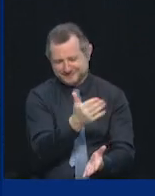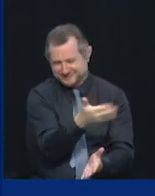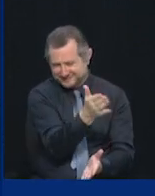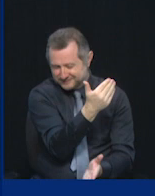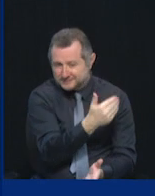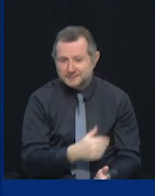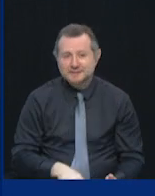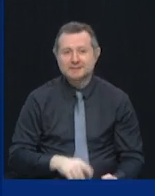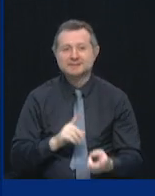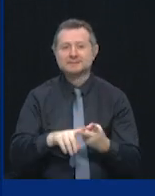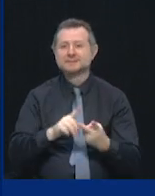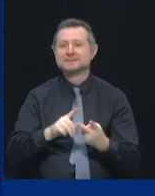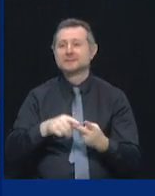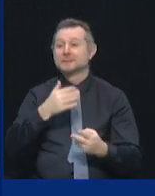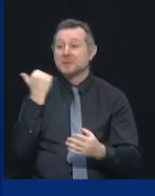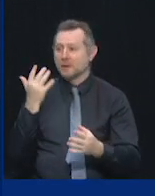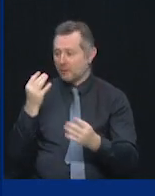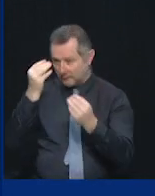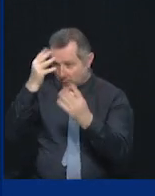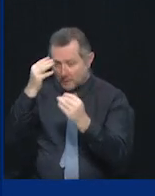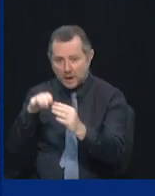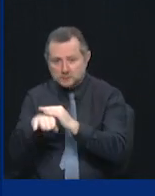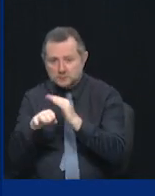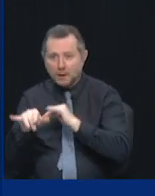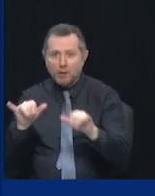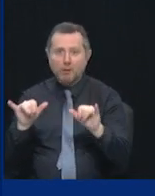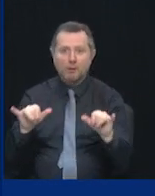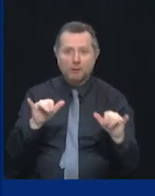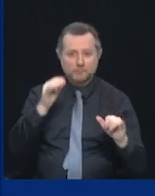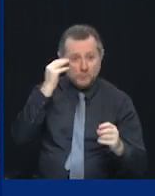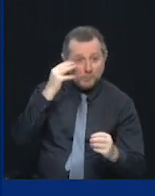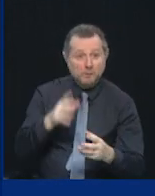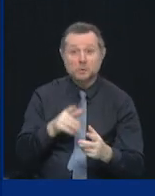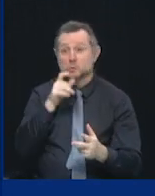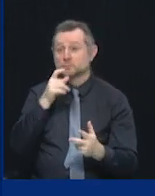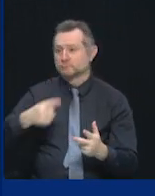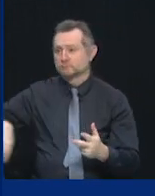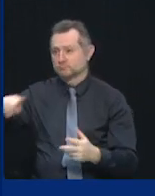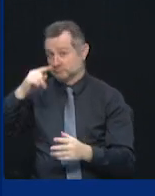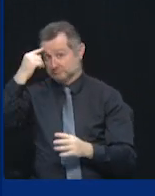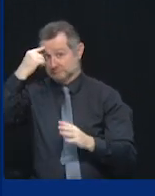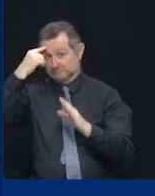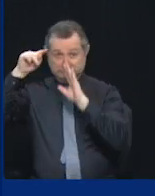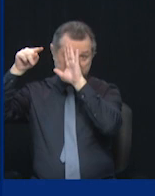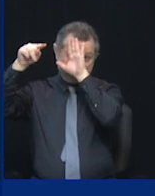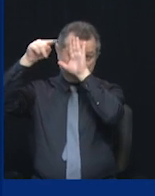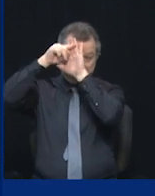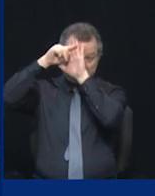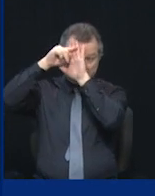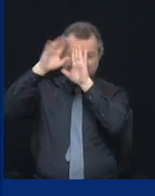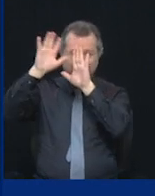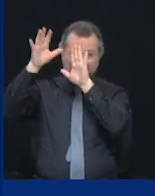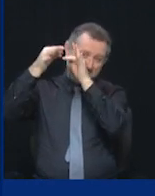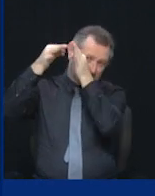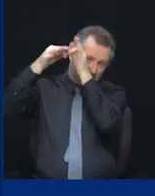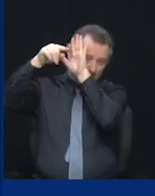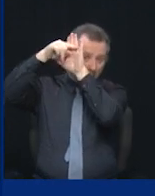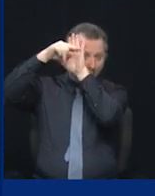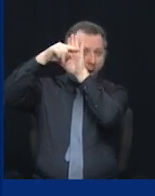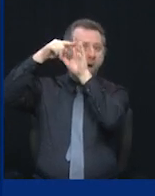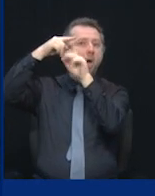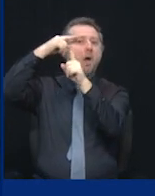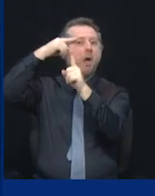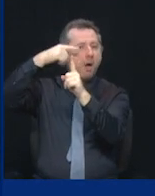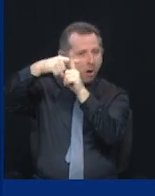increase access, and to the doubtful, communicate the facts. You have no factual argument against the